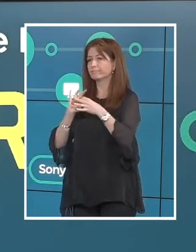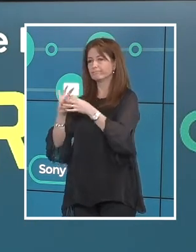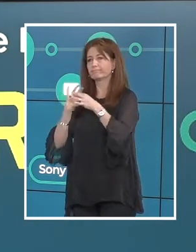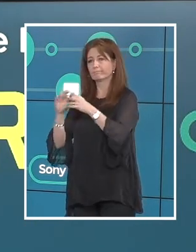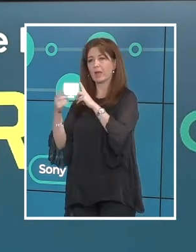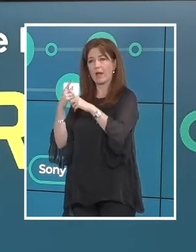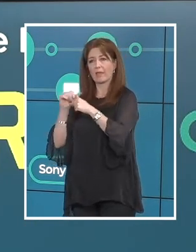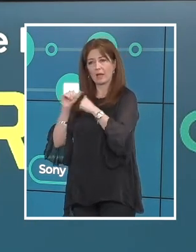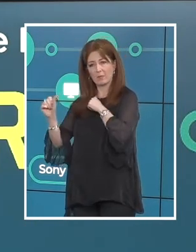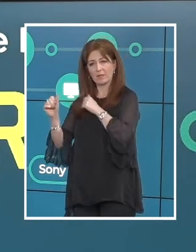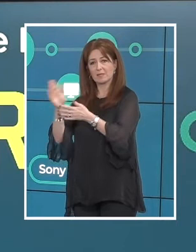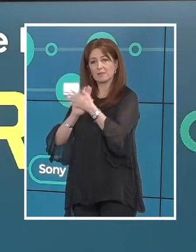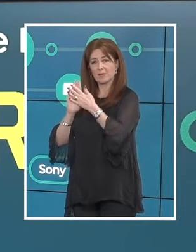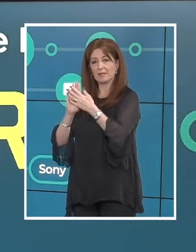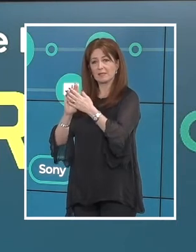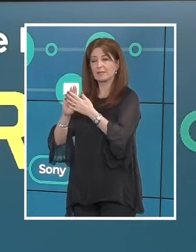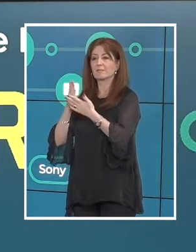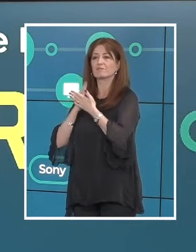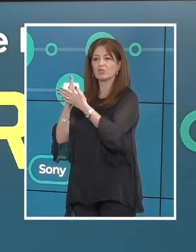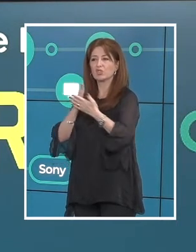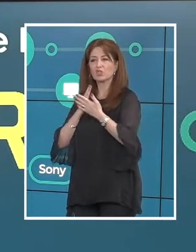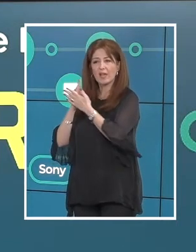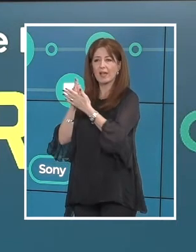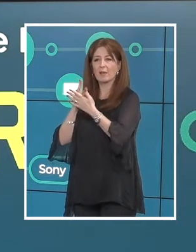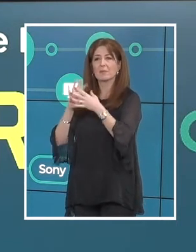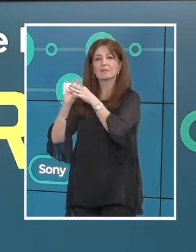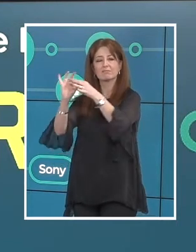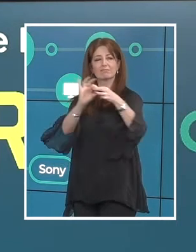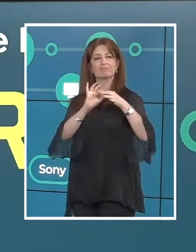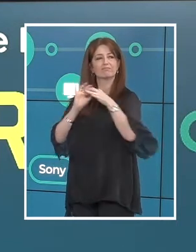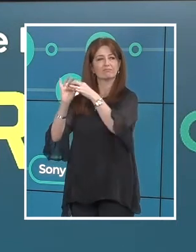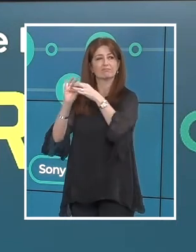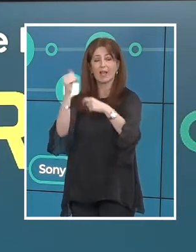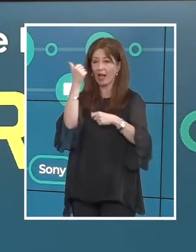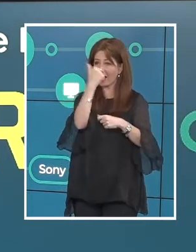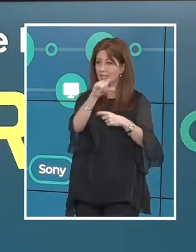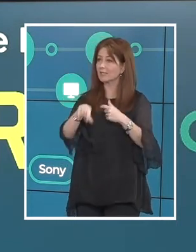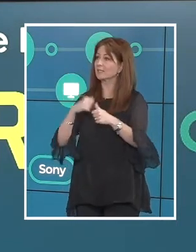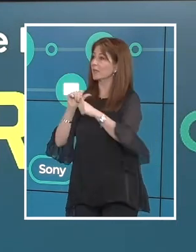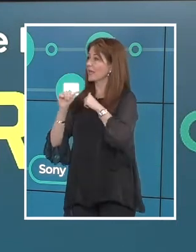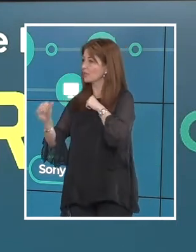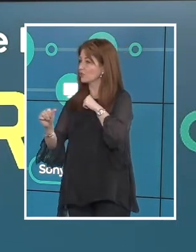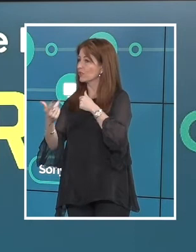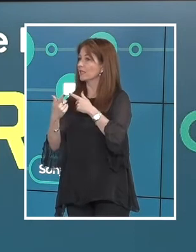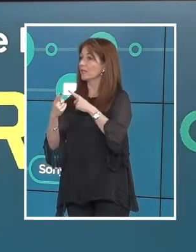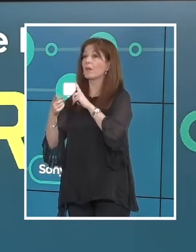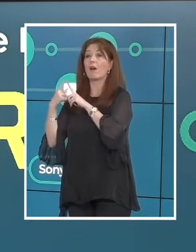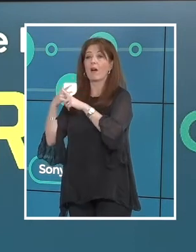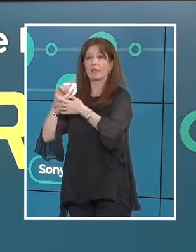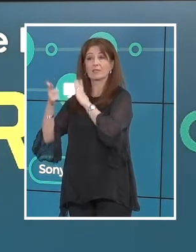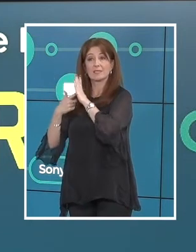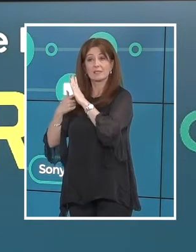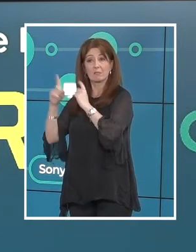But it's a great connection between academia, industry, and of course our advocates of people with disabilities. So it's a